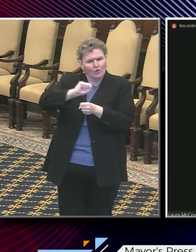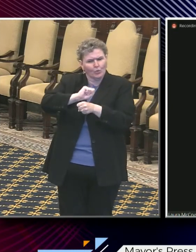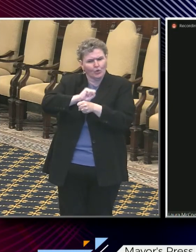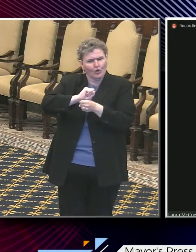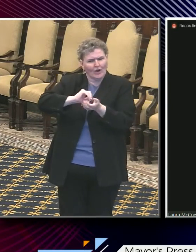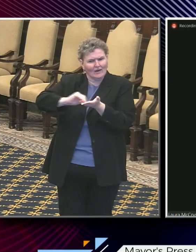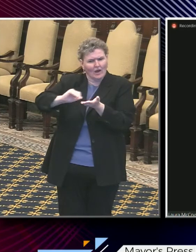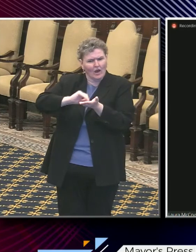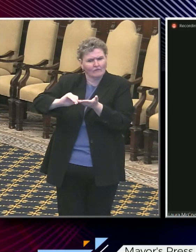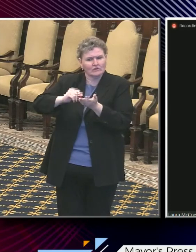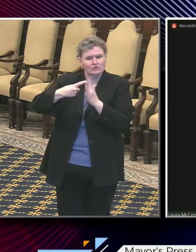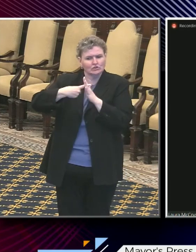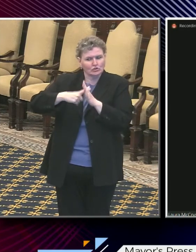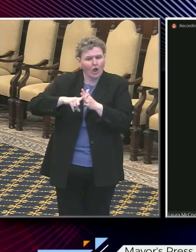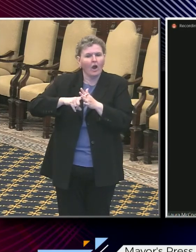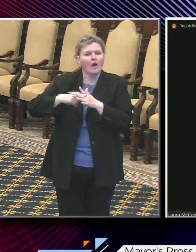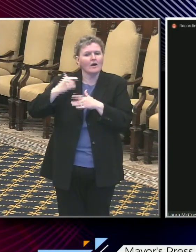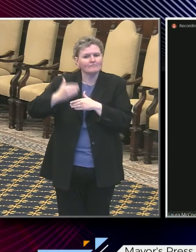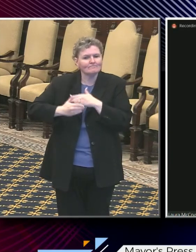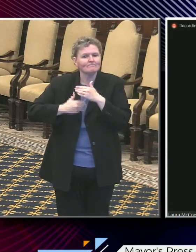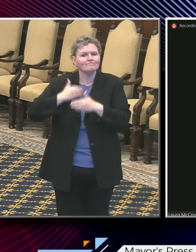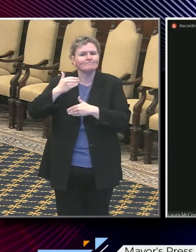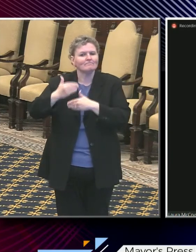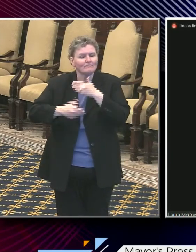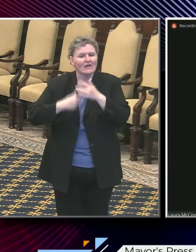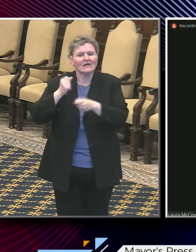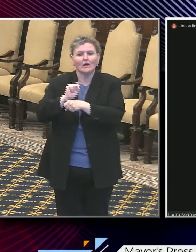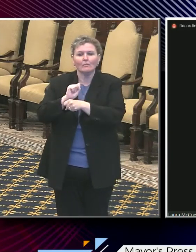We're going to go now to Laura McChrystal of the Inquirer.